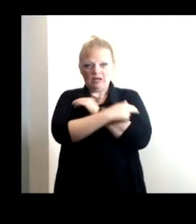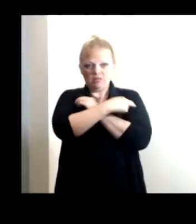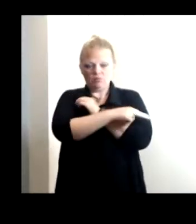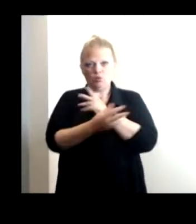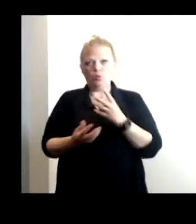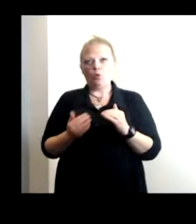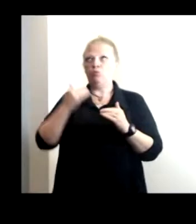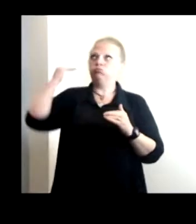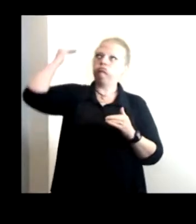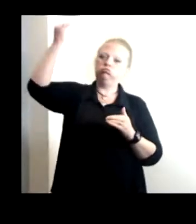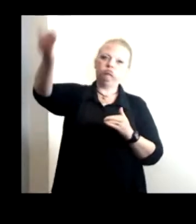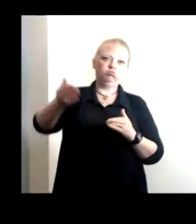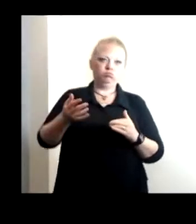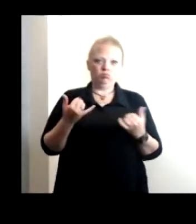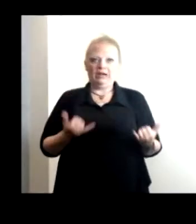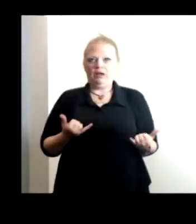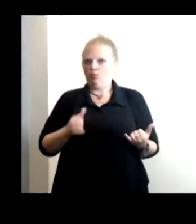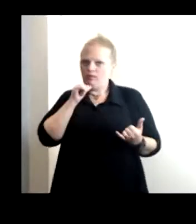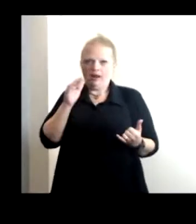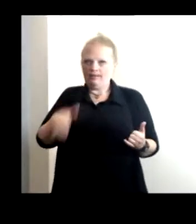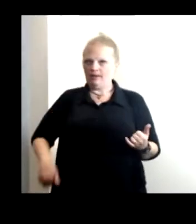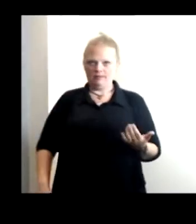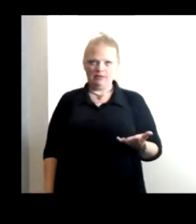are. We're not there yet.